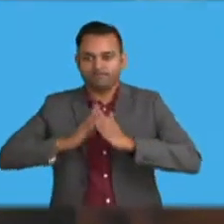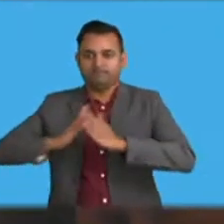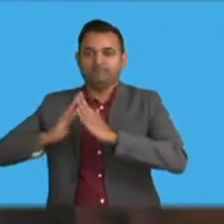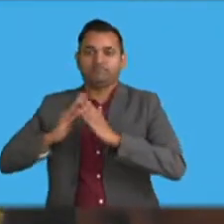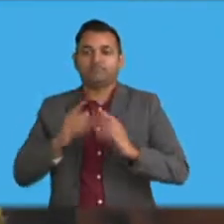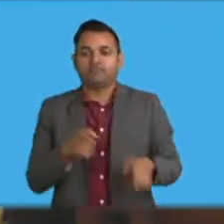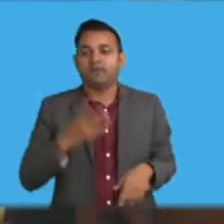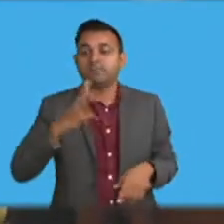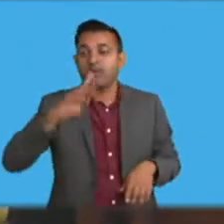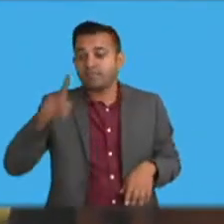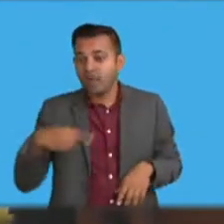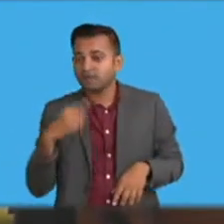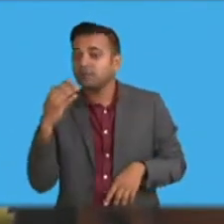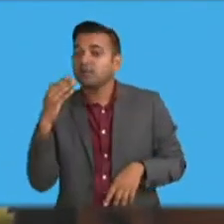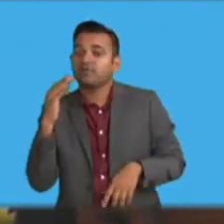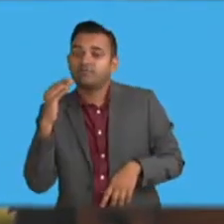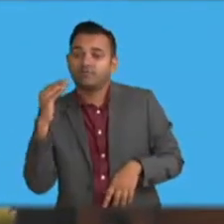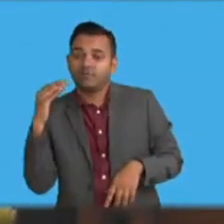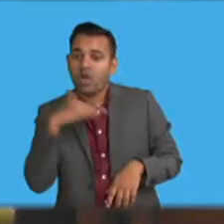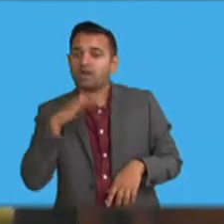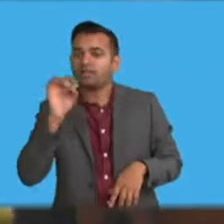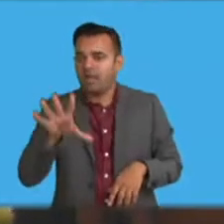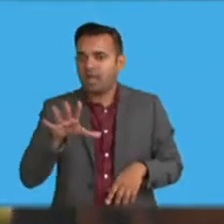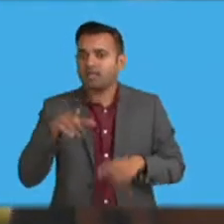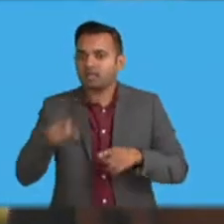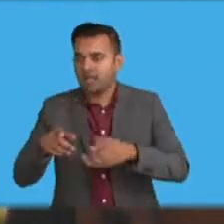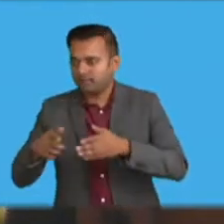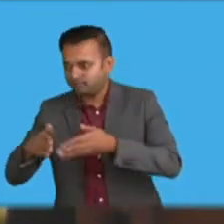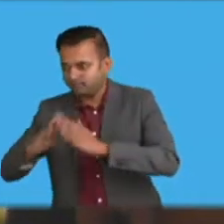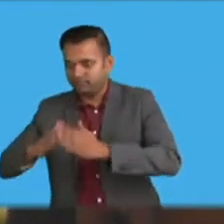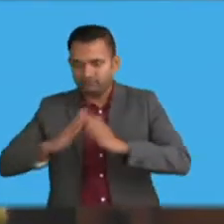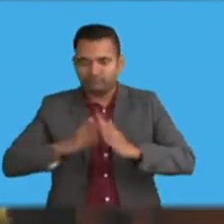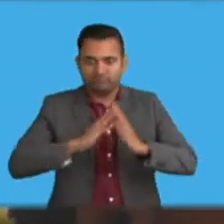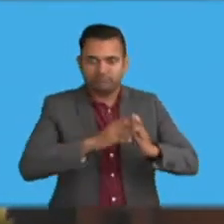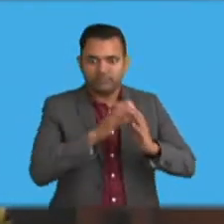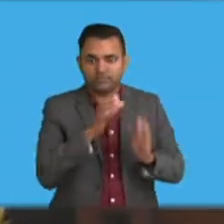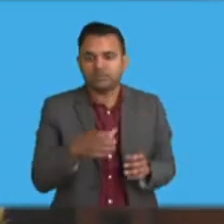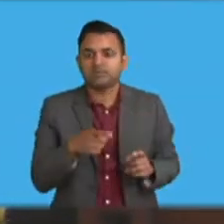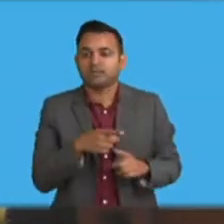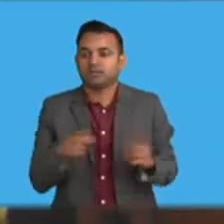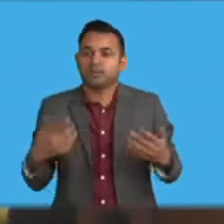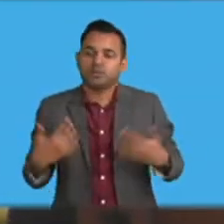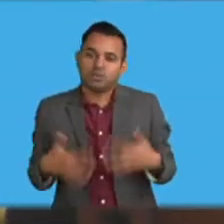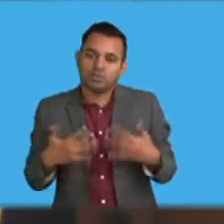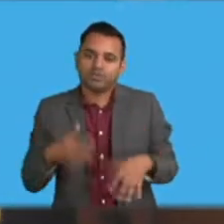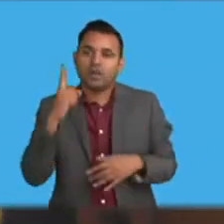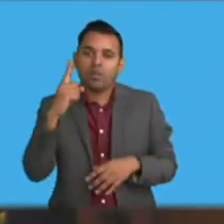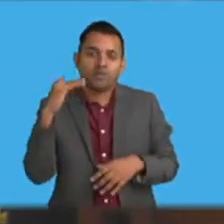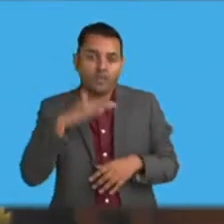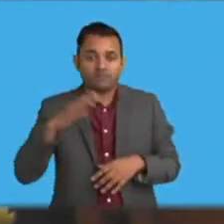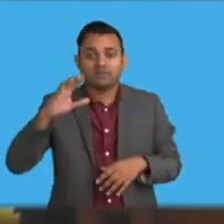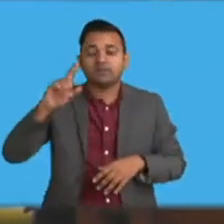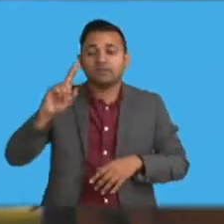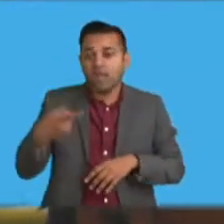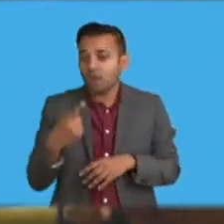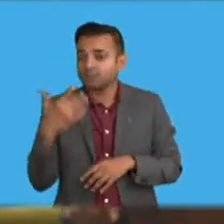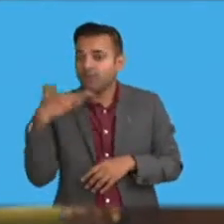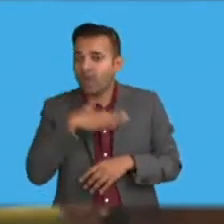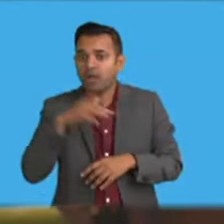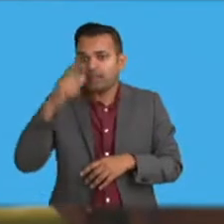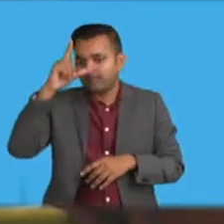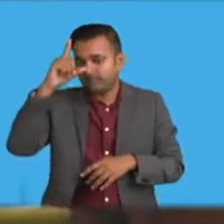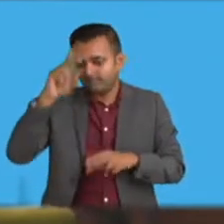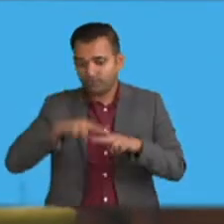has improved the livelihoods of 31,050 Fijians. Madam Speaker, the current success